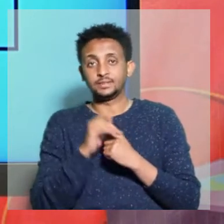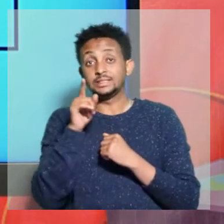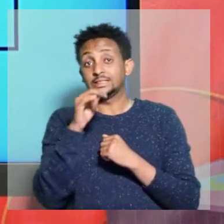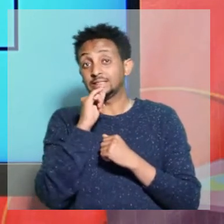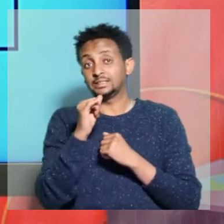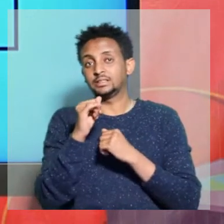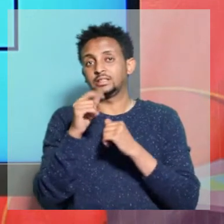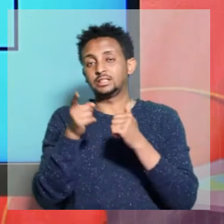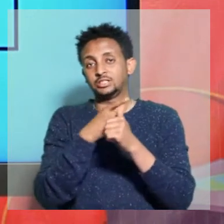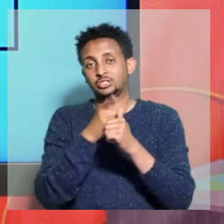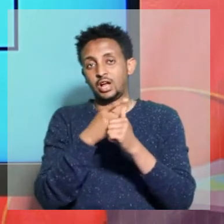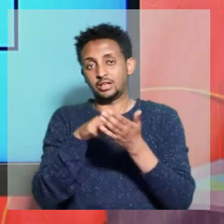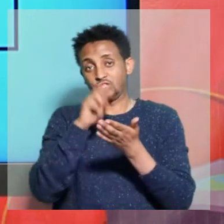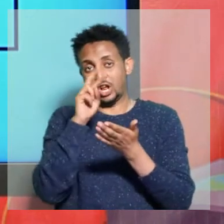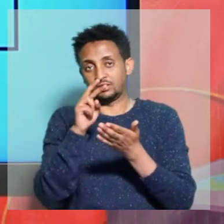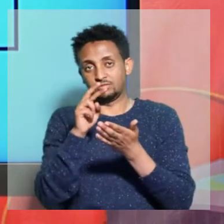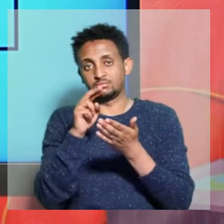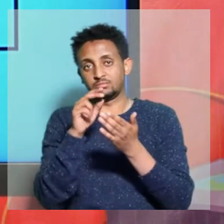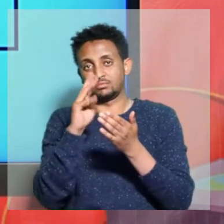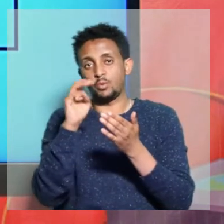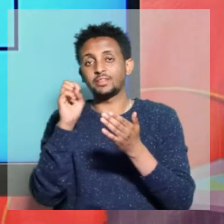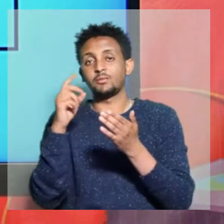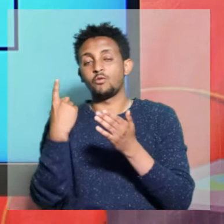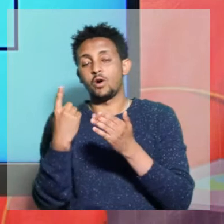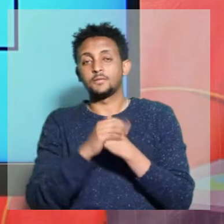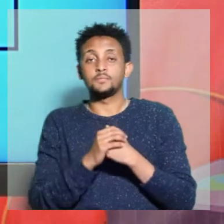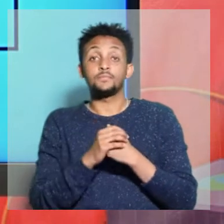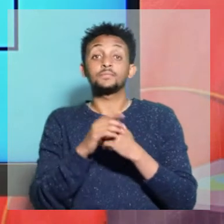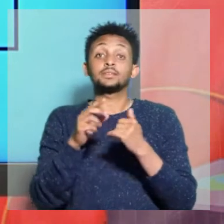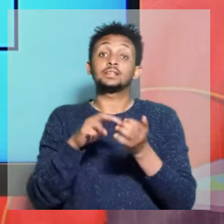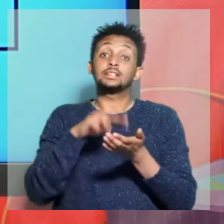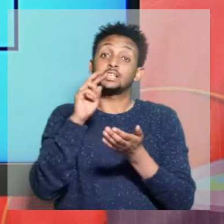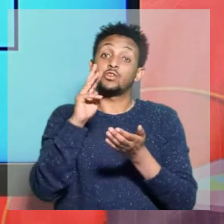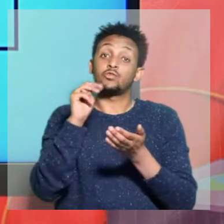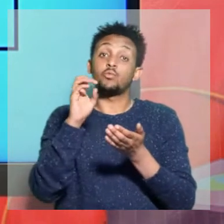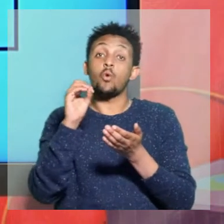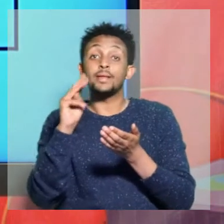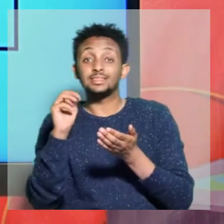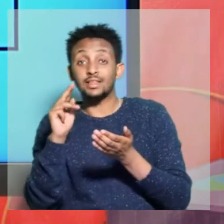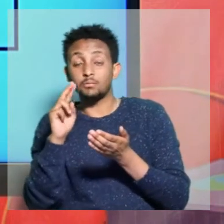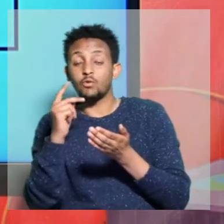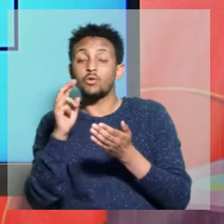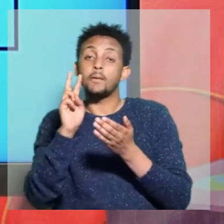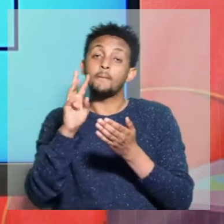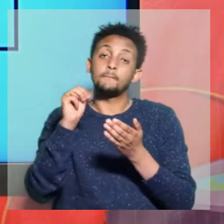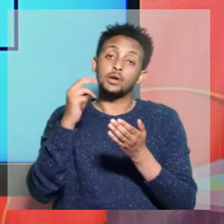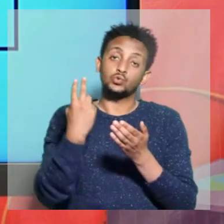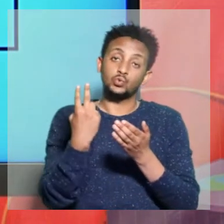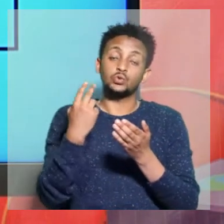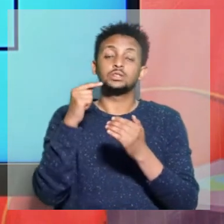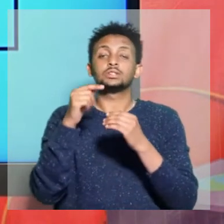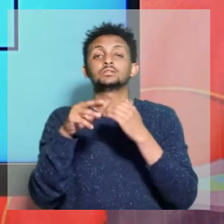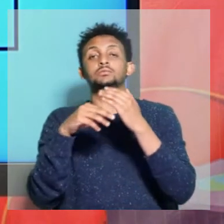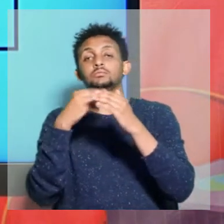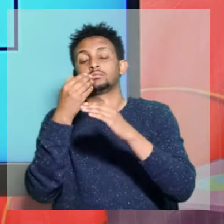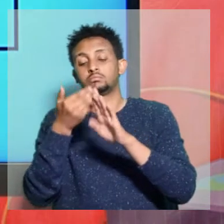the initial momentum of mass 1, okay? The initial momentum of mass 2, meaning the